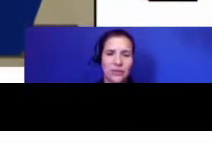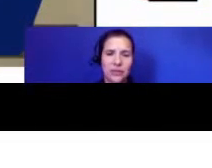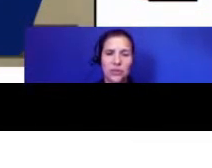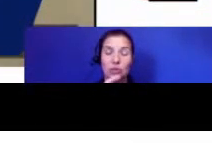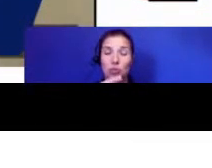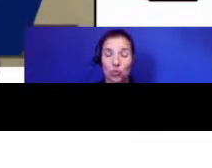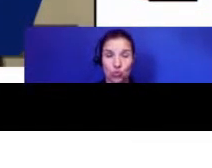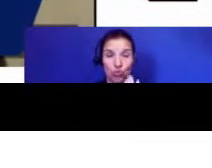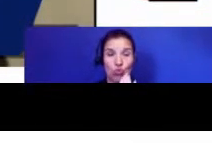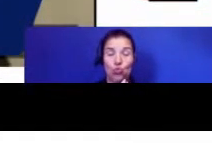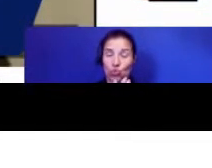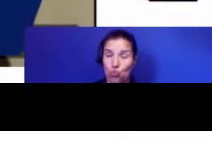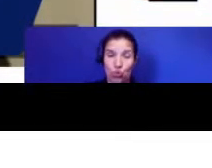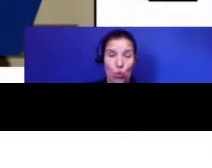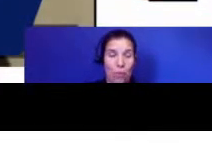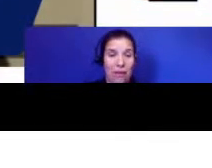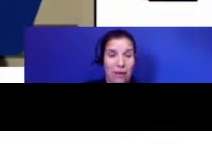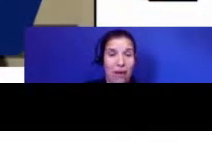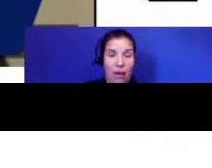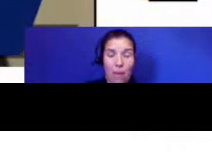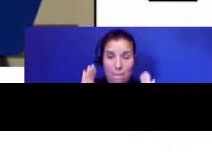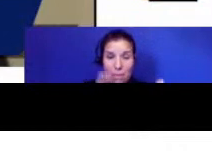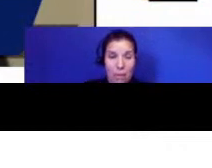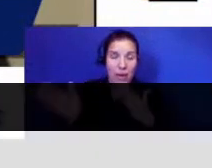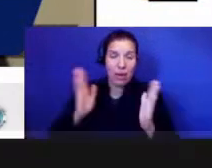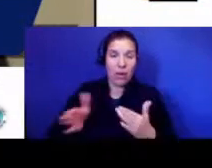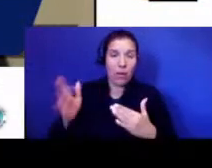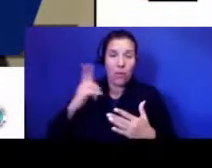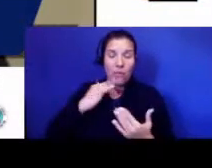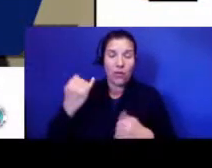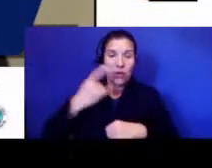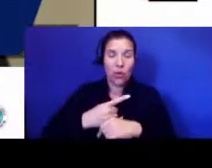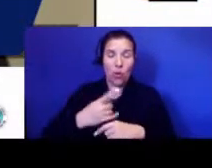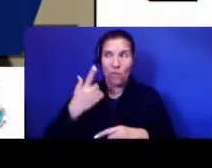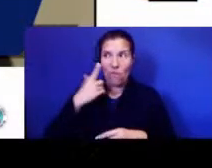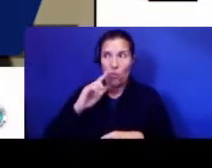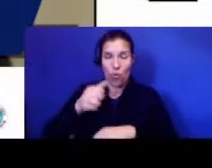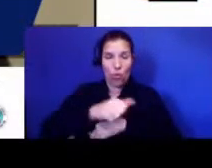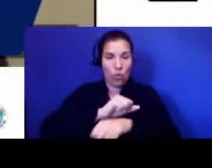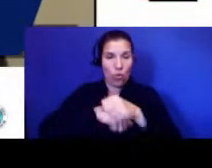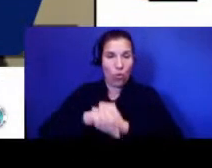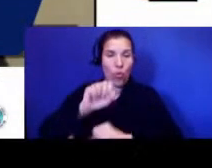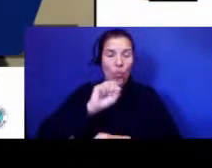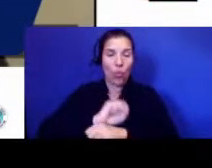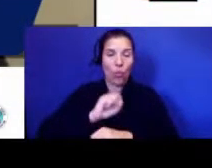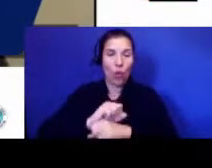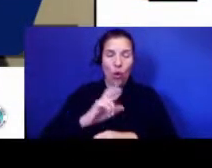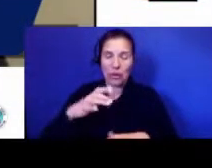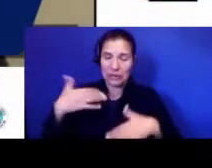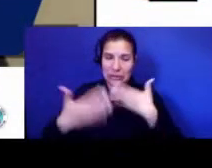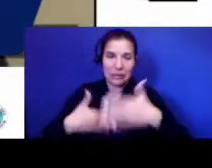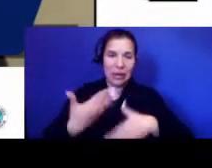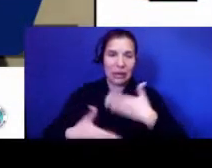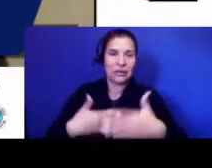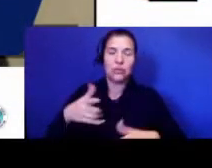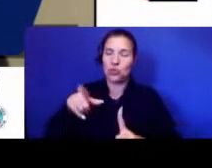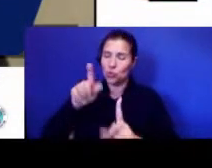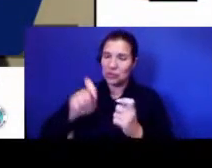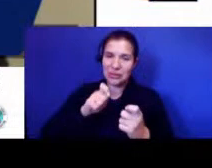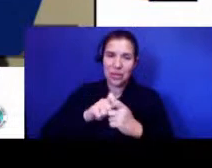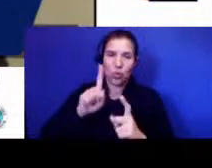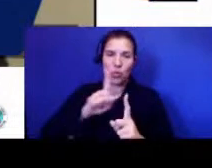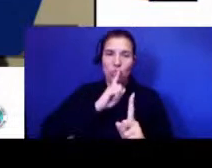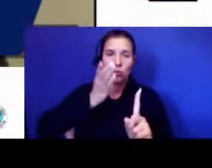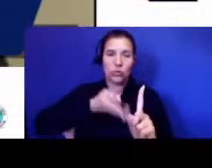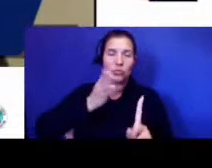Showing up now, preparing yourselves for the work that needs to be done is exactly where you are supposed to be.